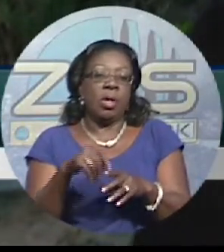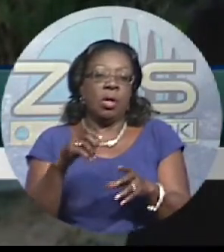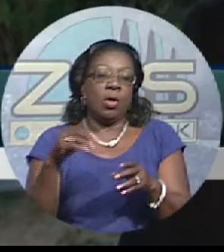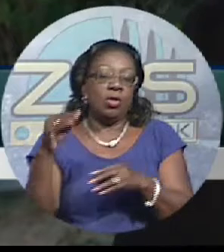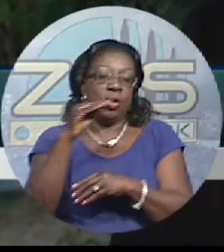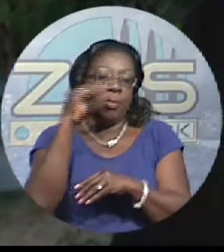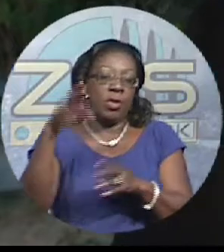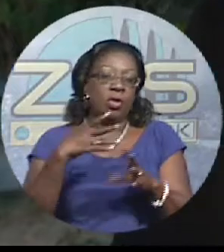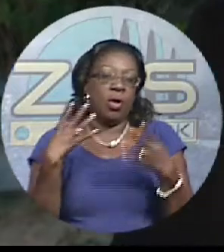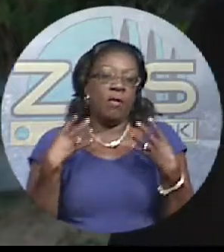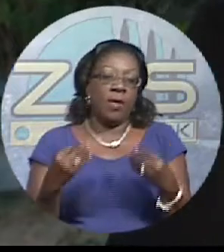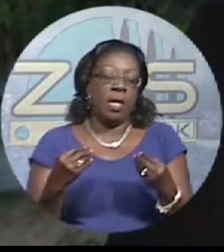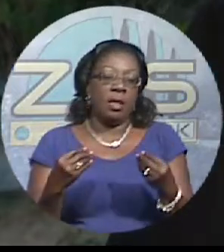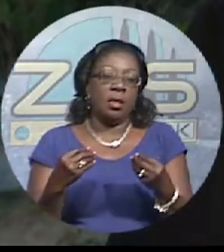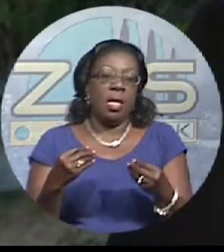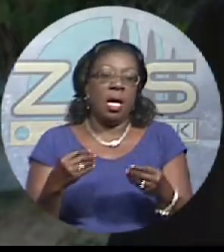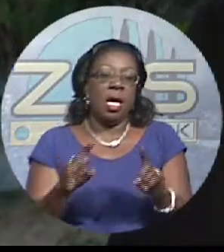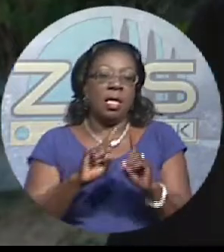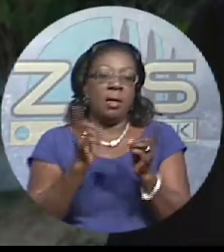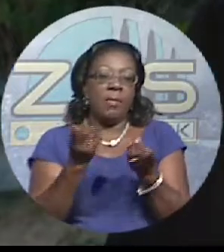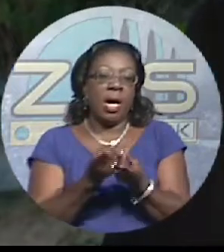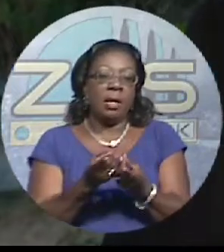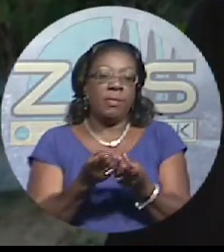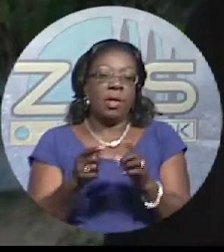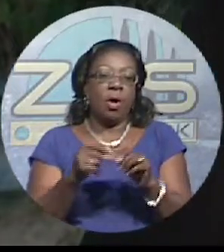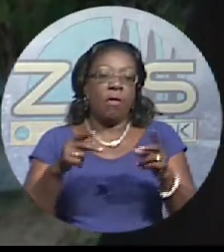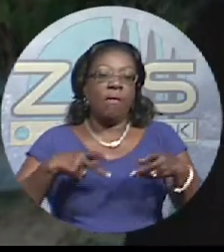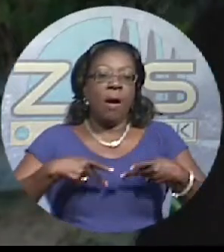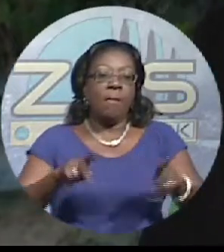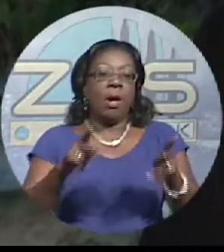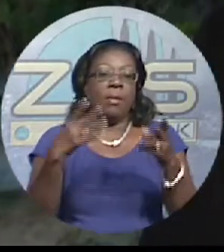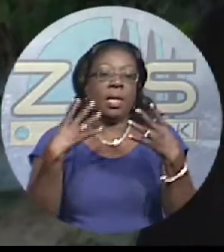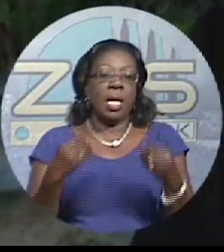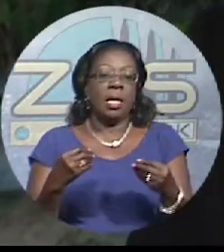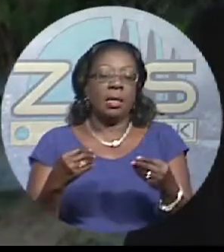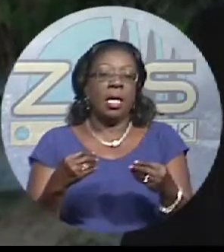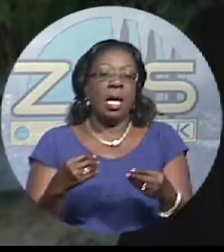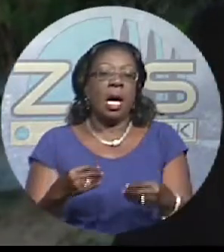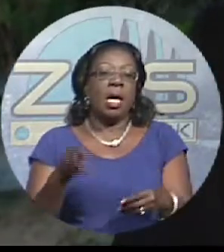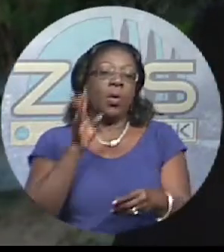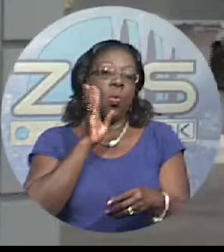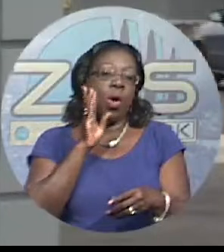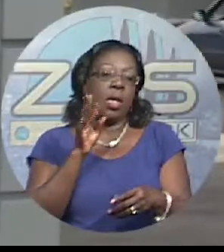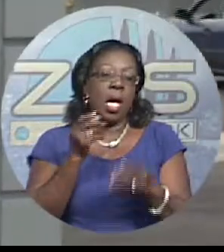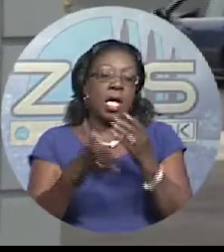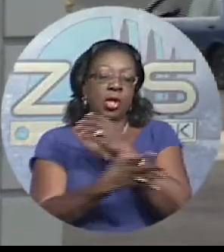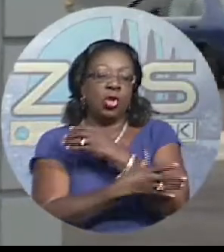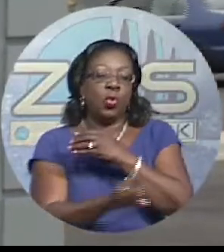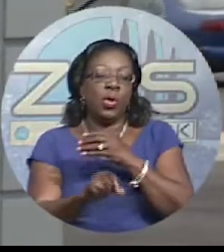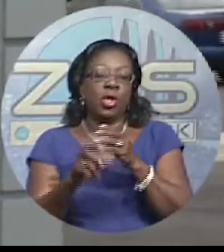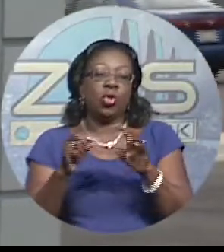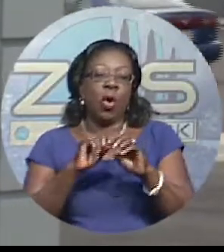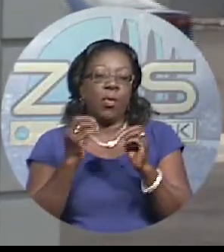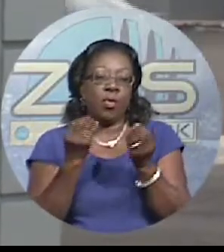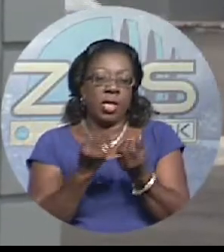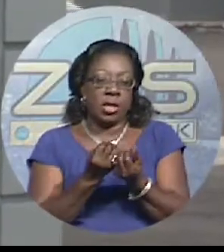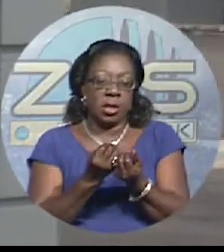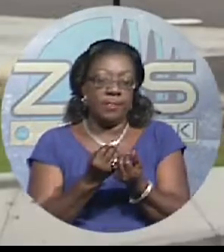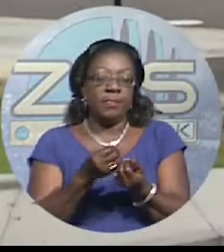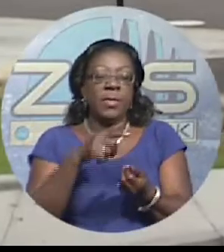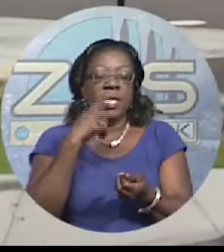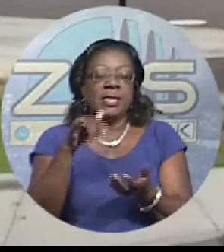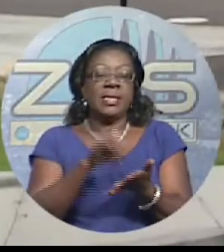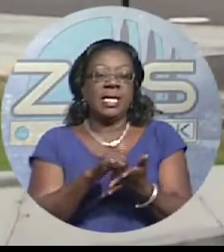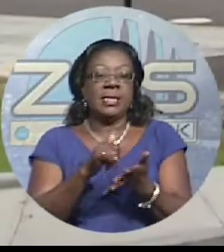Ministry of Health and the Department of Public Health and the Water and Sewerage Corporation. The Environment Minister maintains that